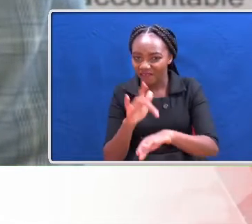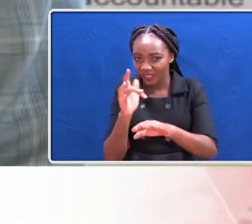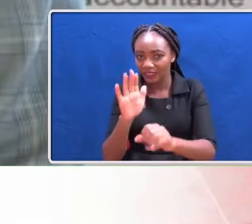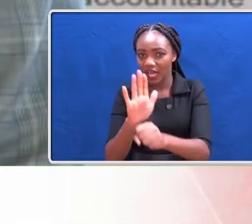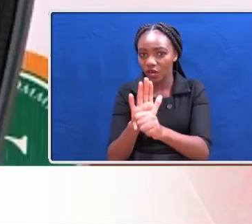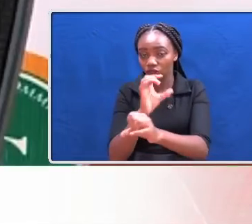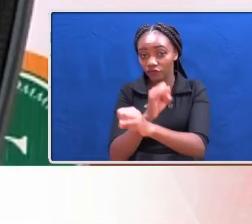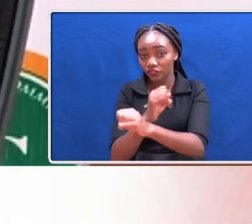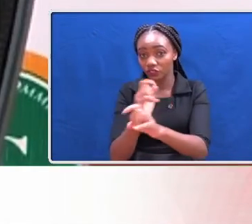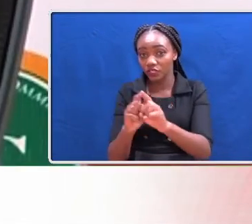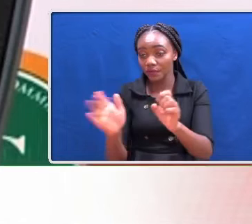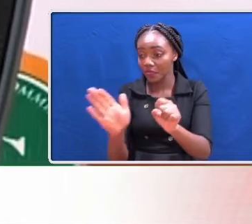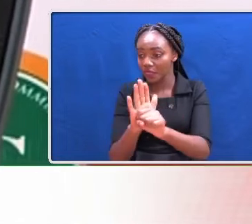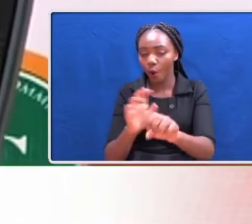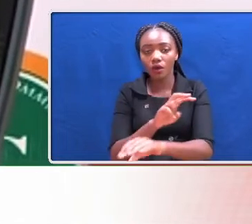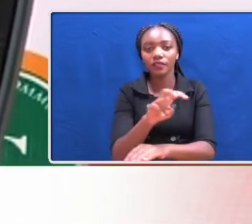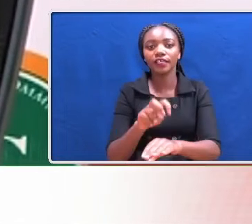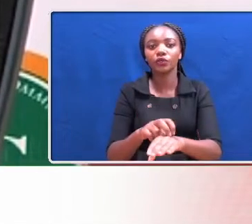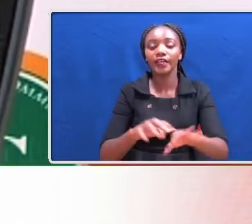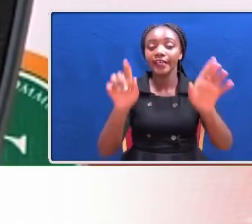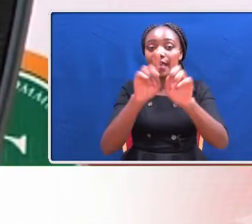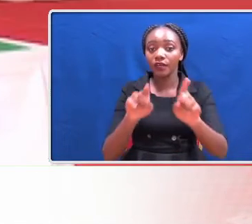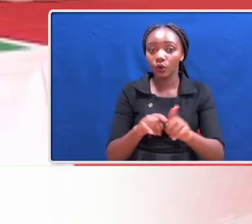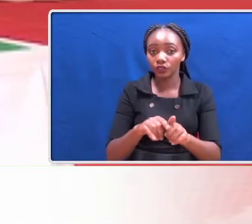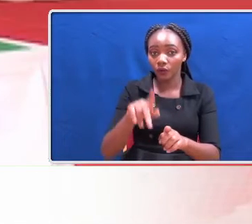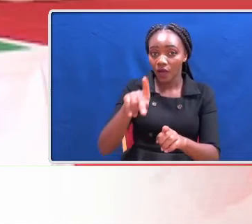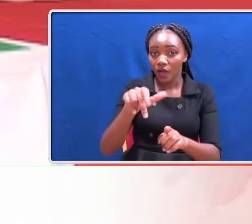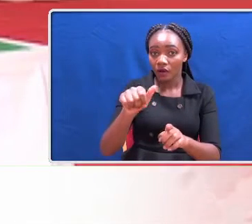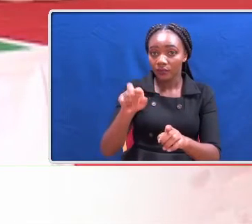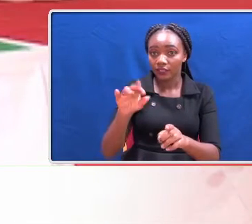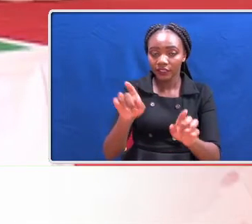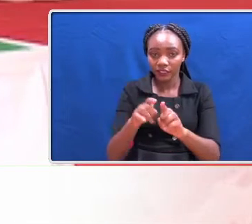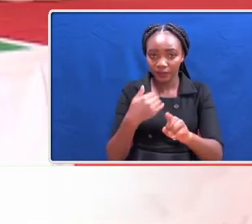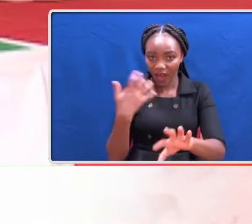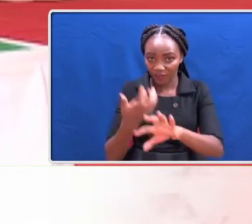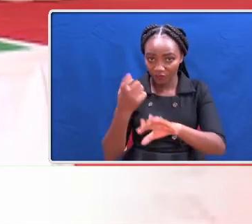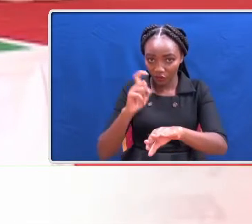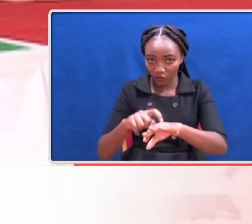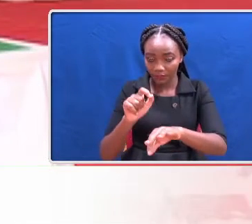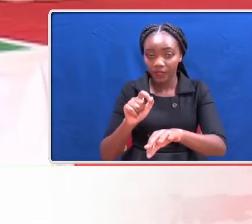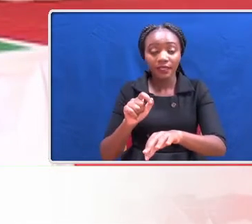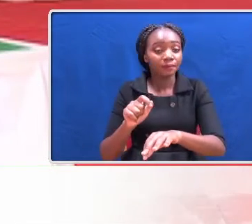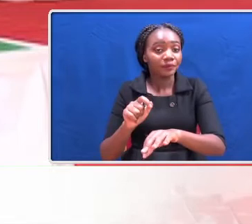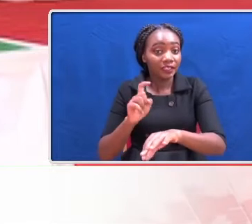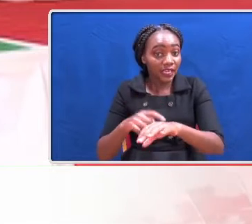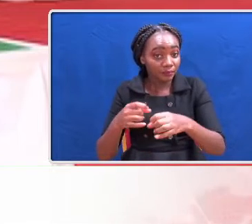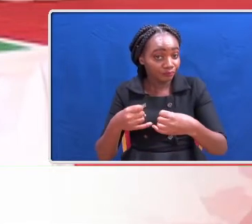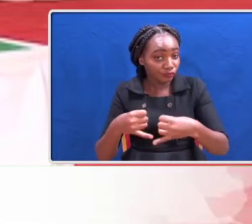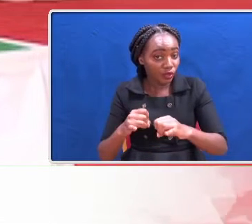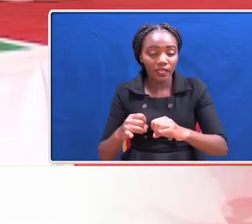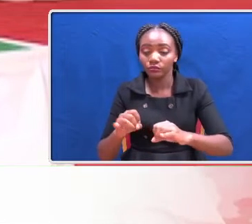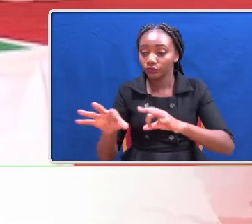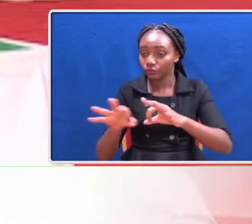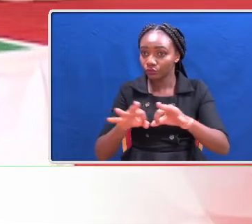hurts the whole country. Hata hivyo, Profesa Patricia alijipata na wakati mgumu kujitetea baada ya